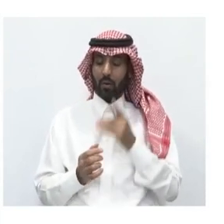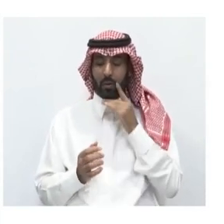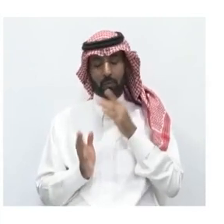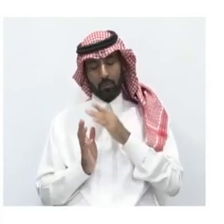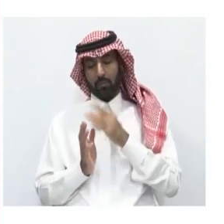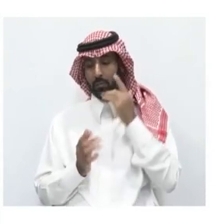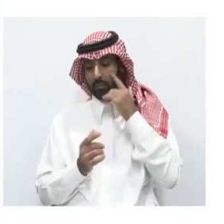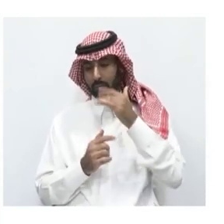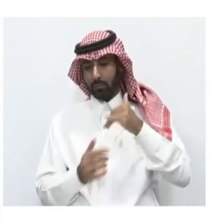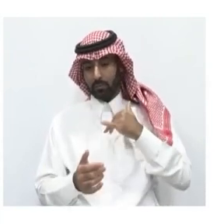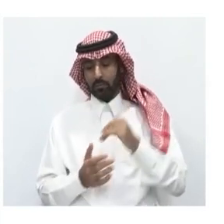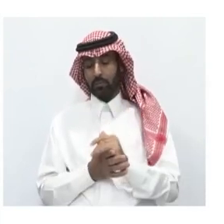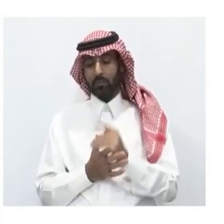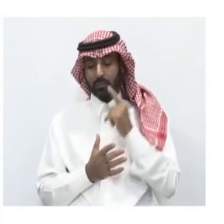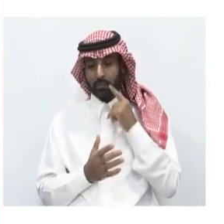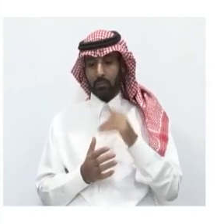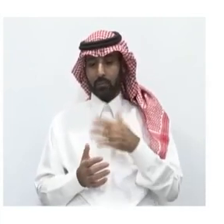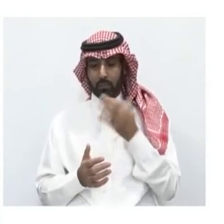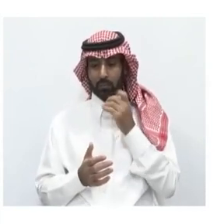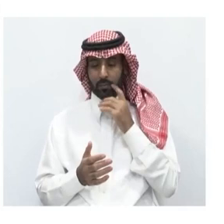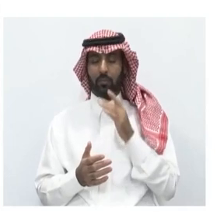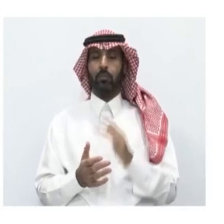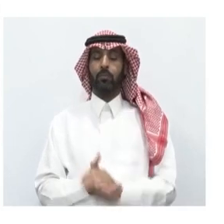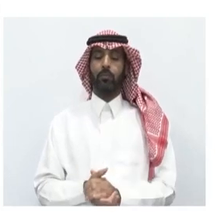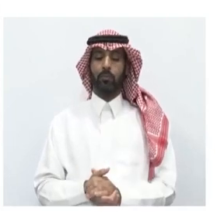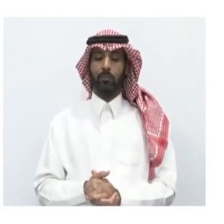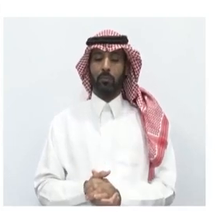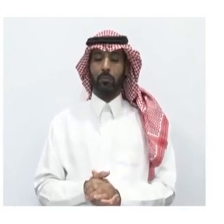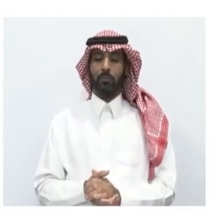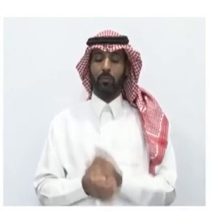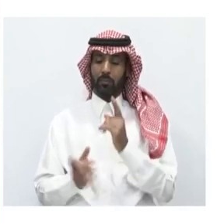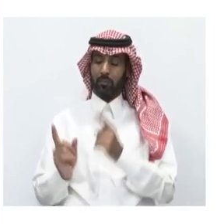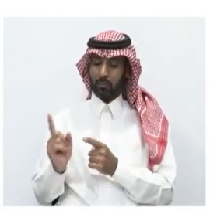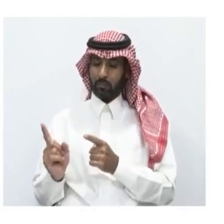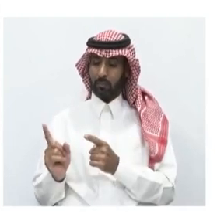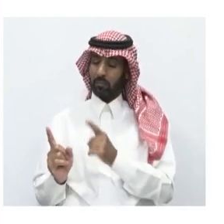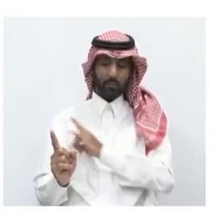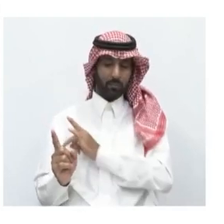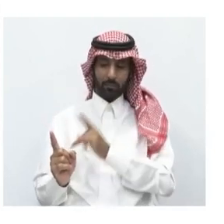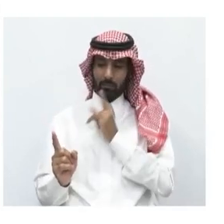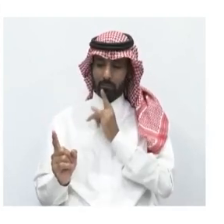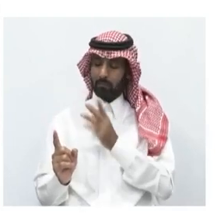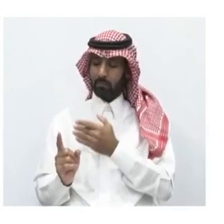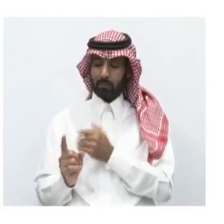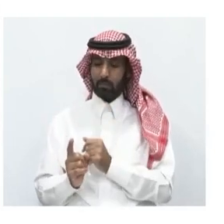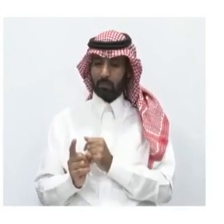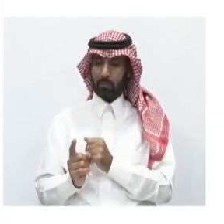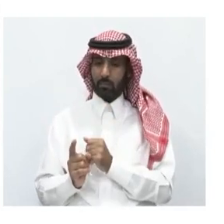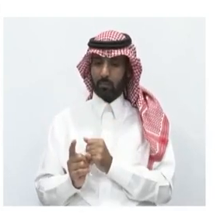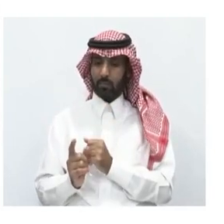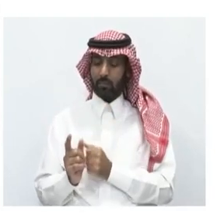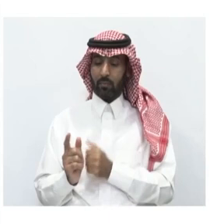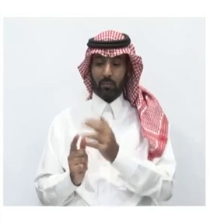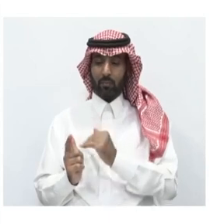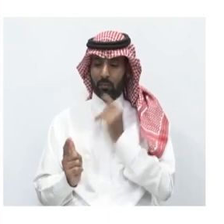sleep during red-eye flights, and it would be much easier if I could spread out. Unfortunately, that won't be possible. It's